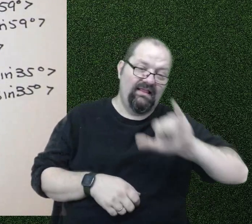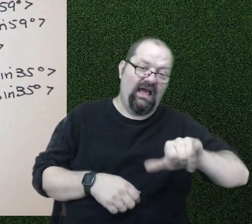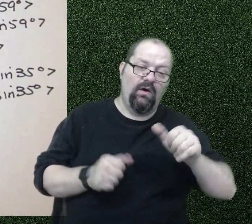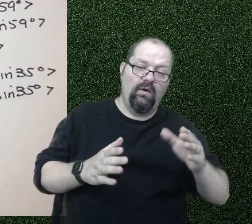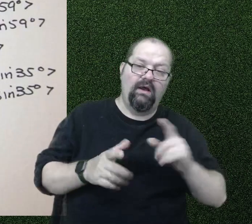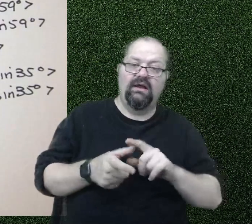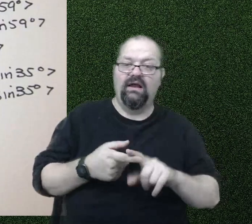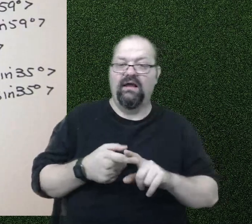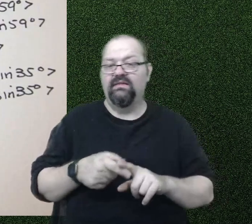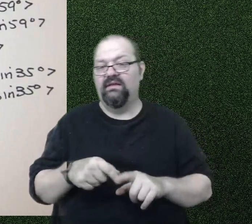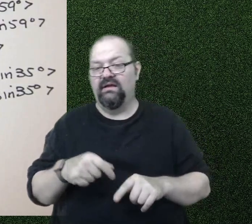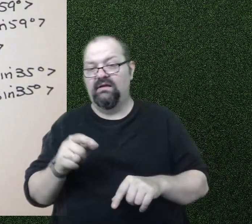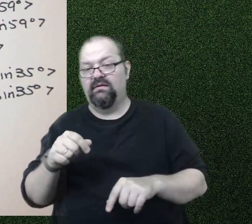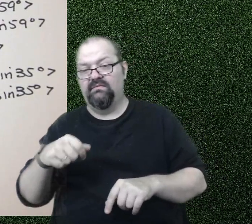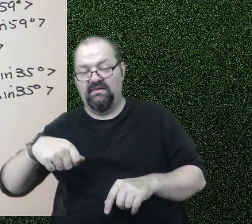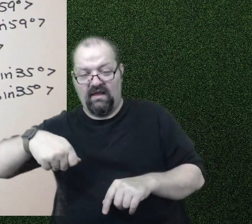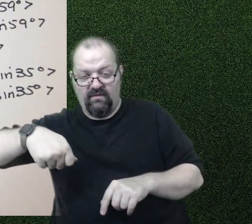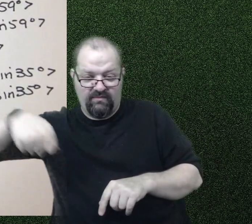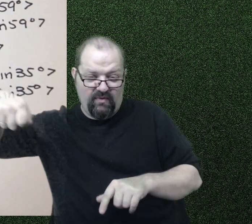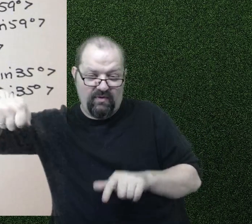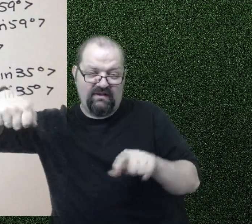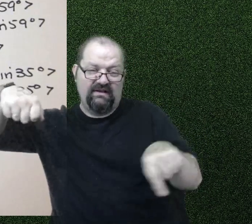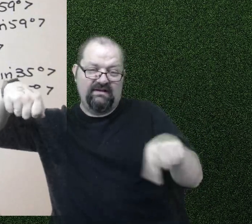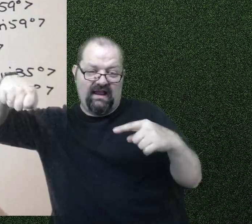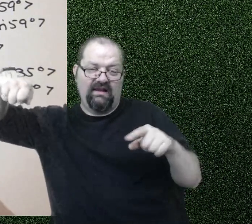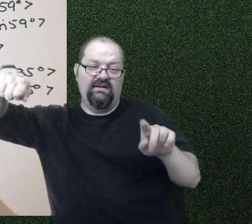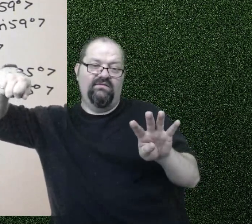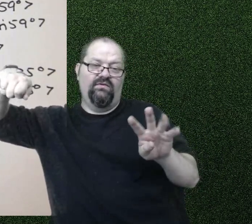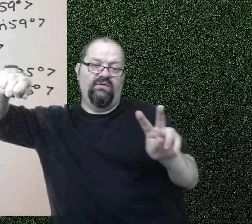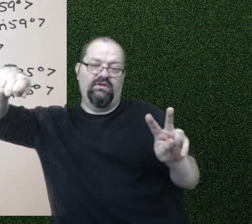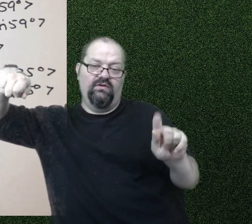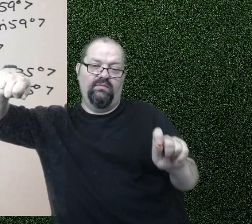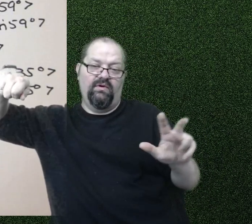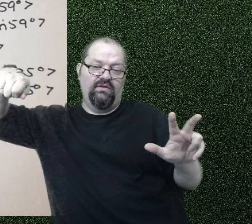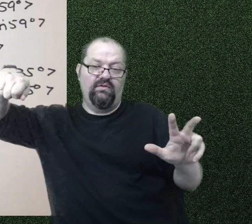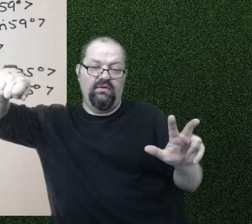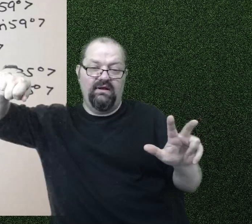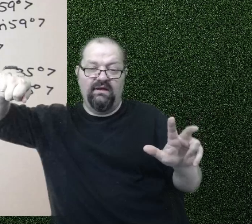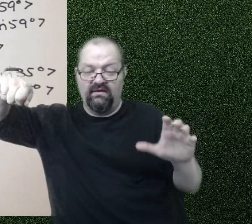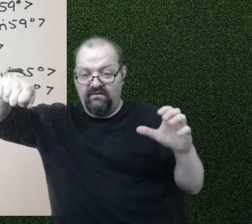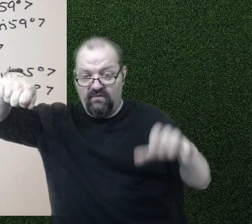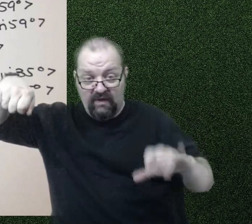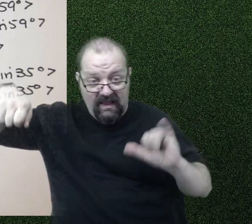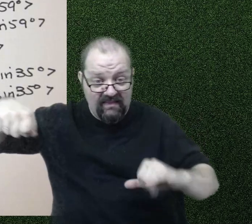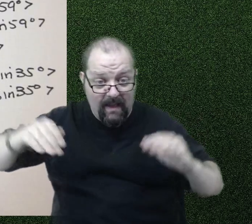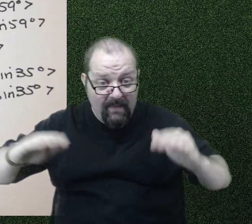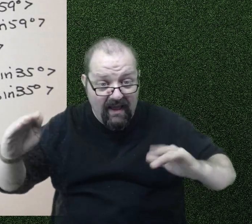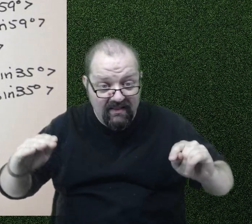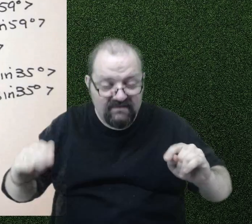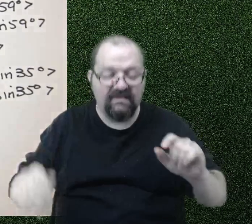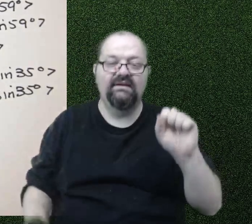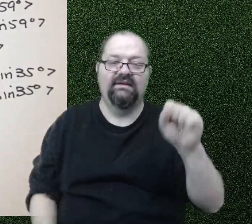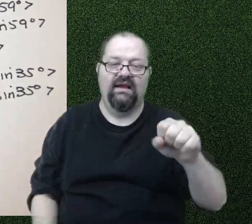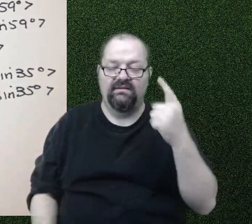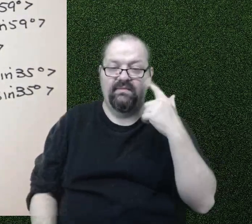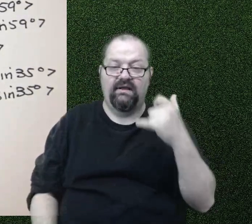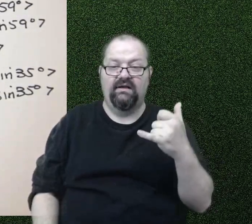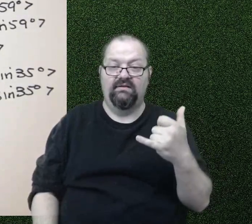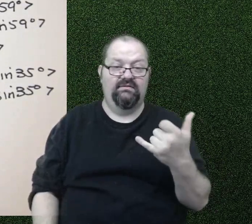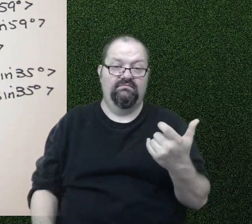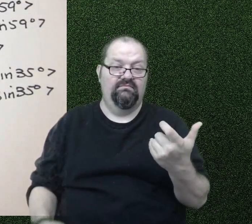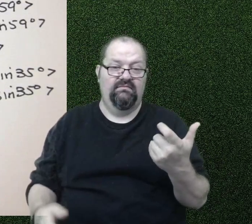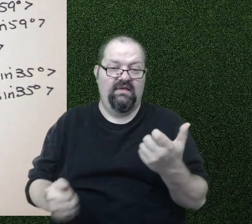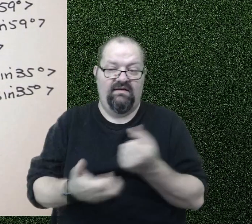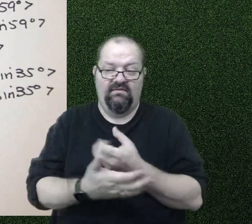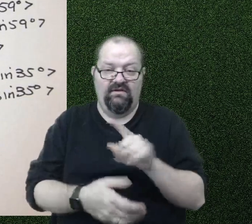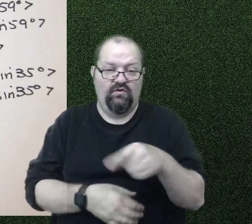pulling with negative 42.3 pounds of force that way. So does that balance that? Yes, and that's good because the thing's only moving up and down,